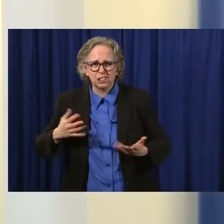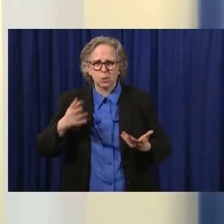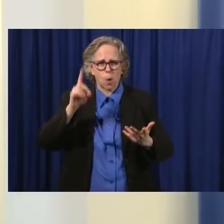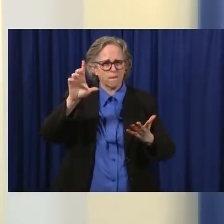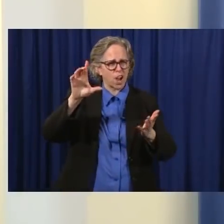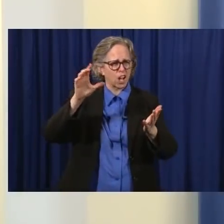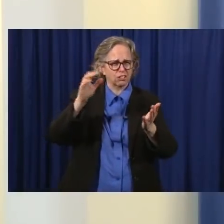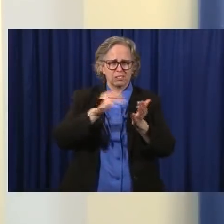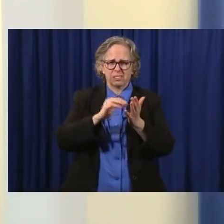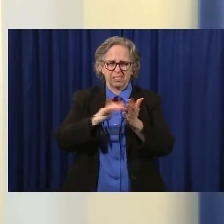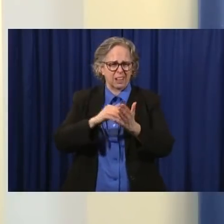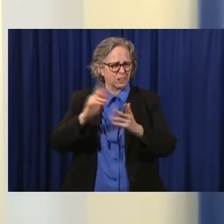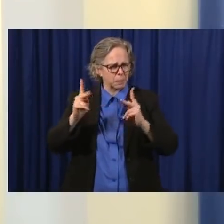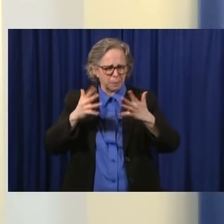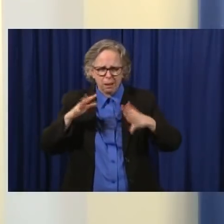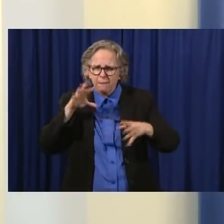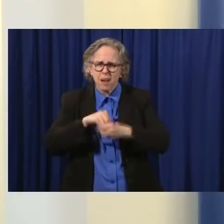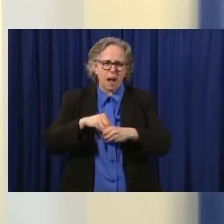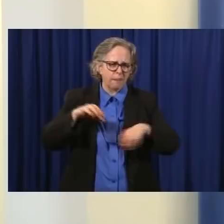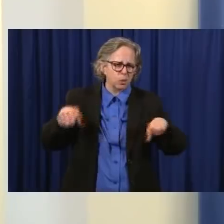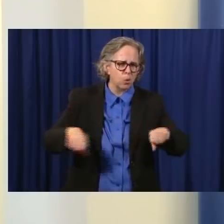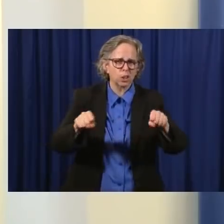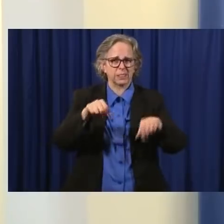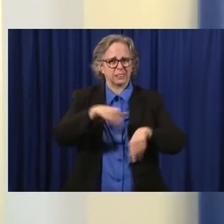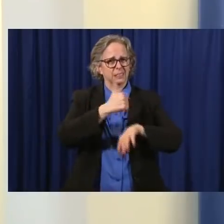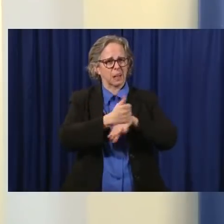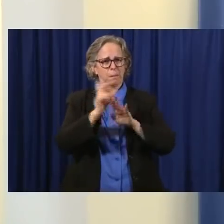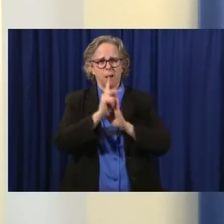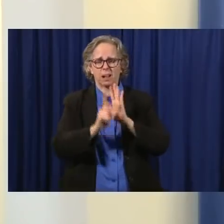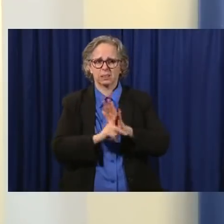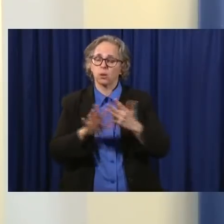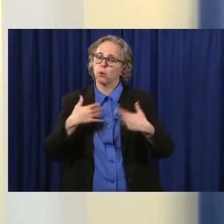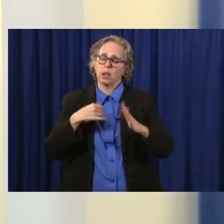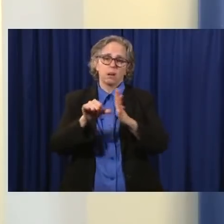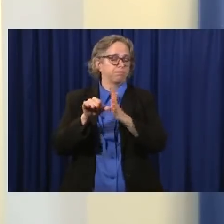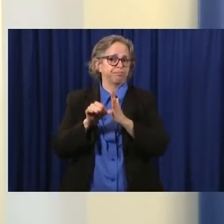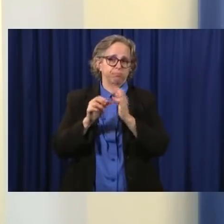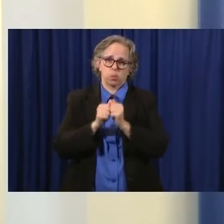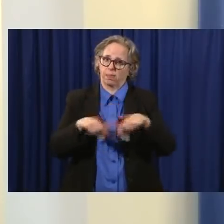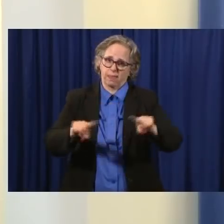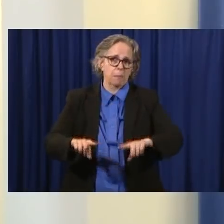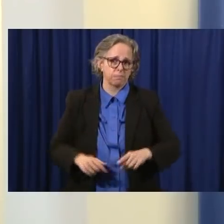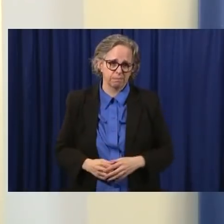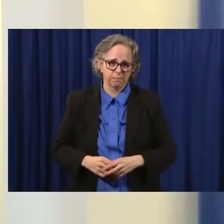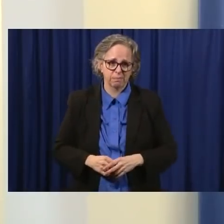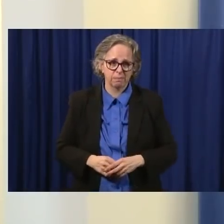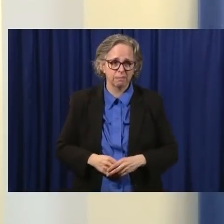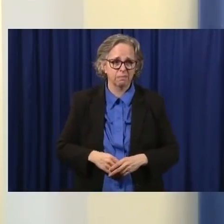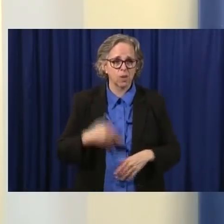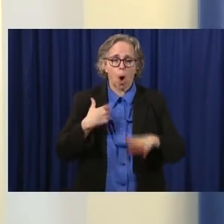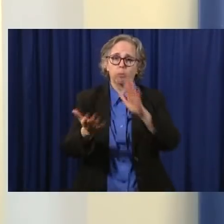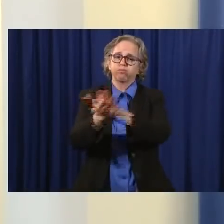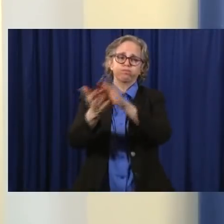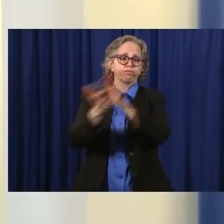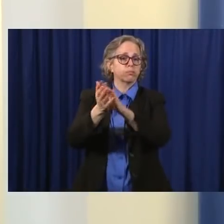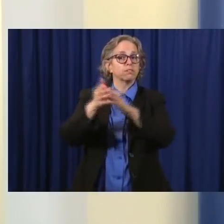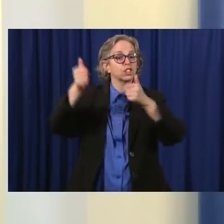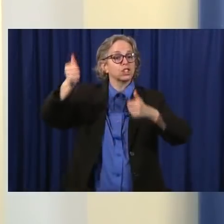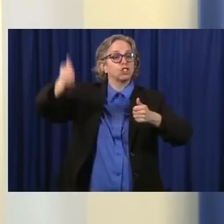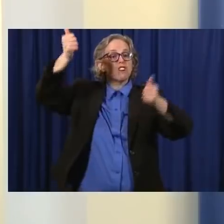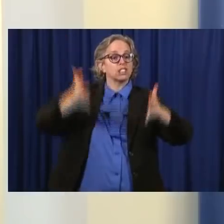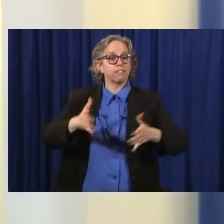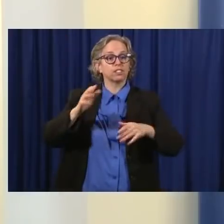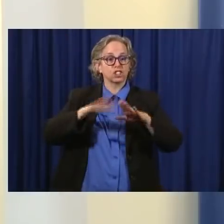policies. I've been so impressed. I want to just shout out Director of Children's Initiatives, Leanne